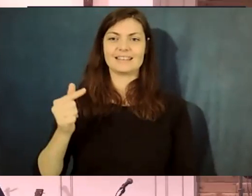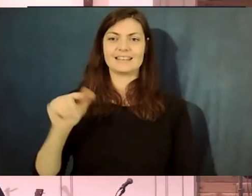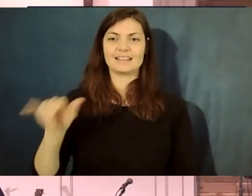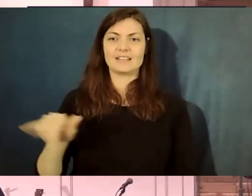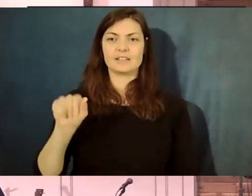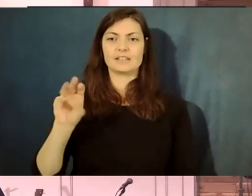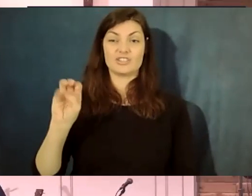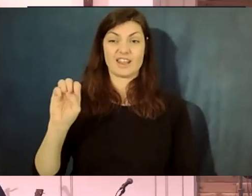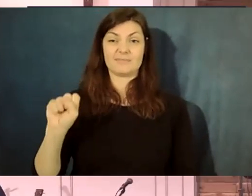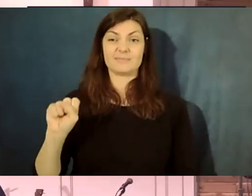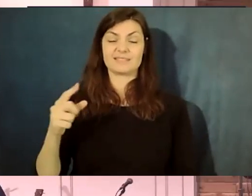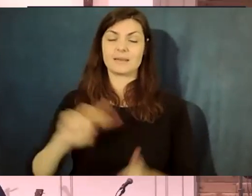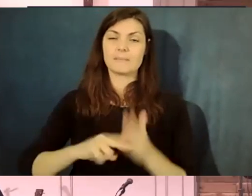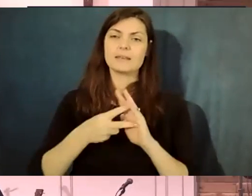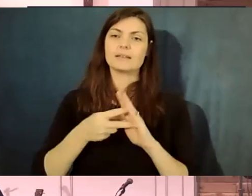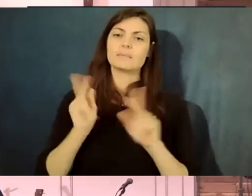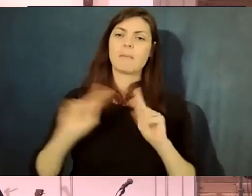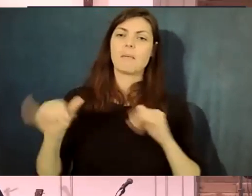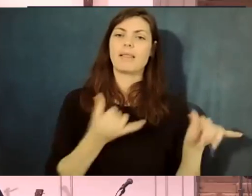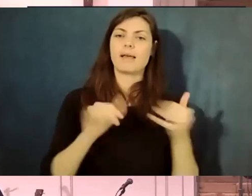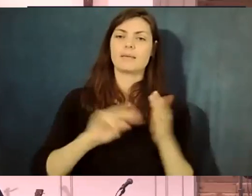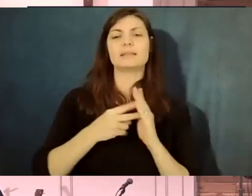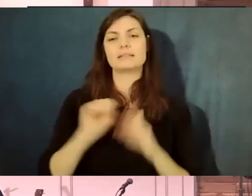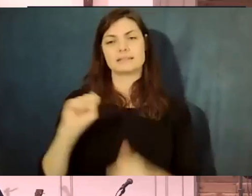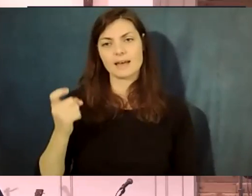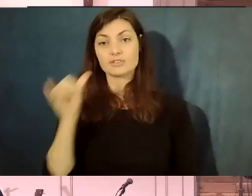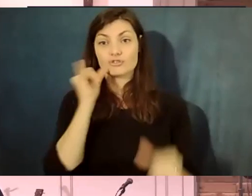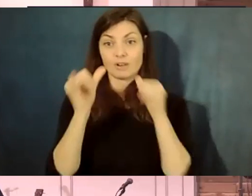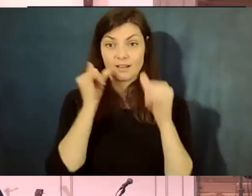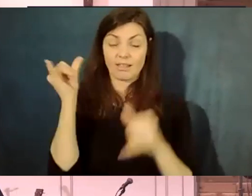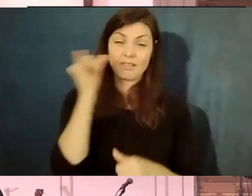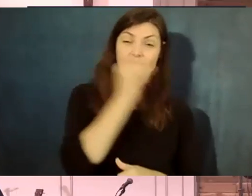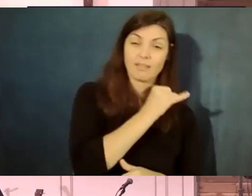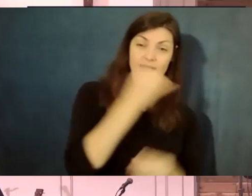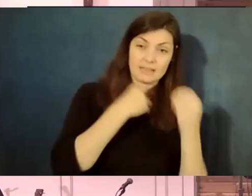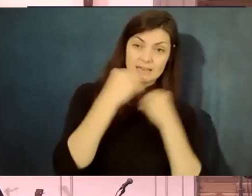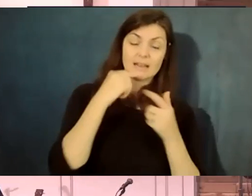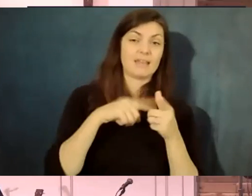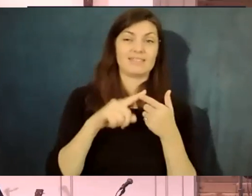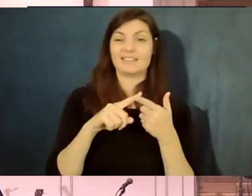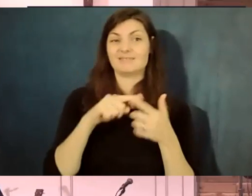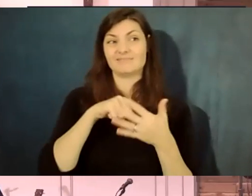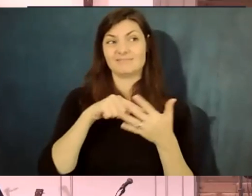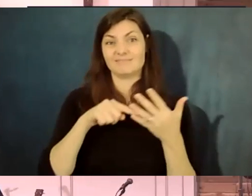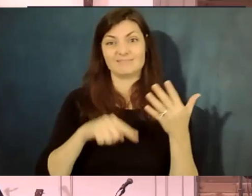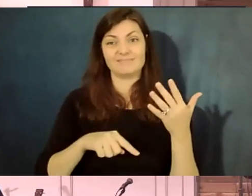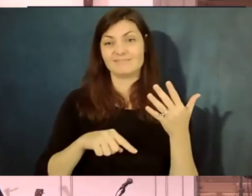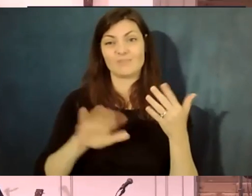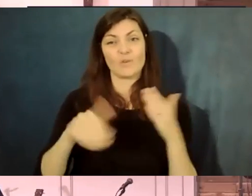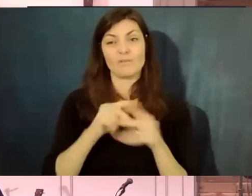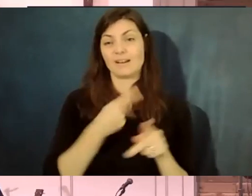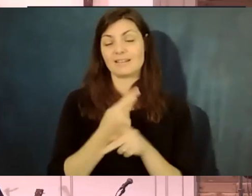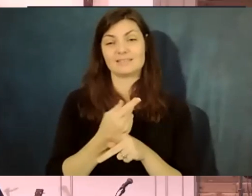Sexual immorality. They drink, they eat, and they commit all kinds of lewd acts.